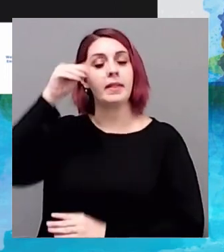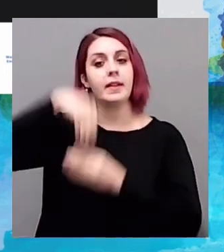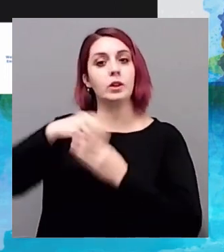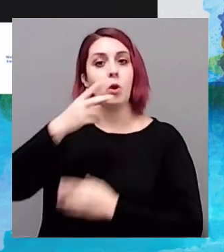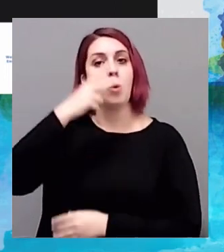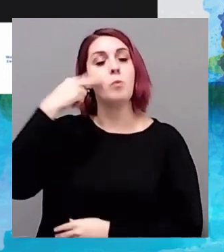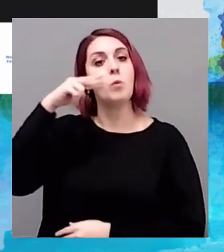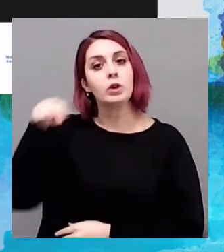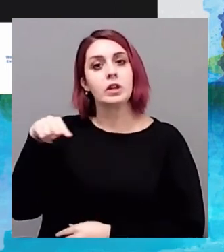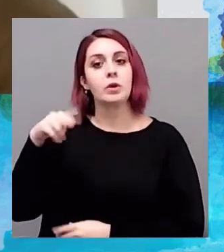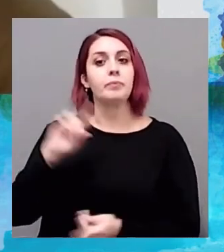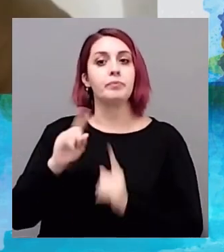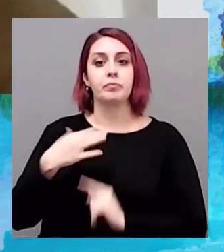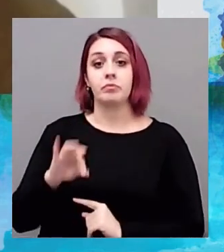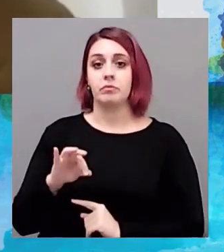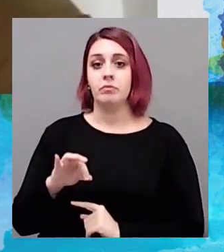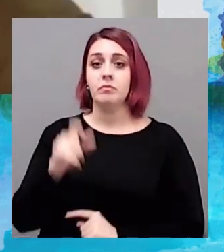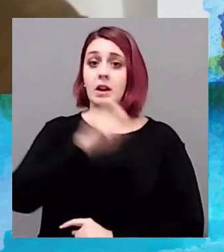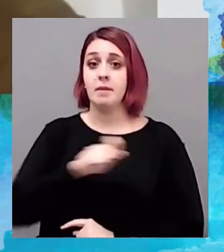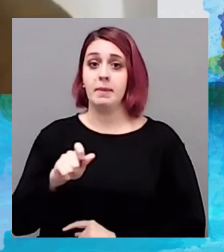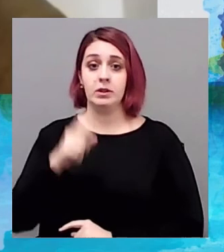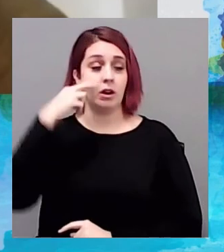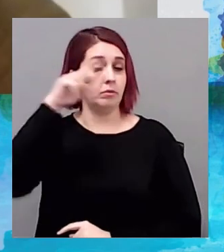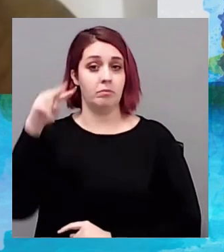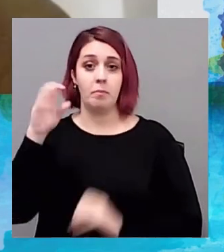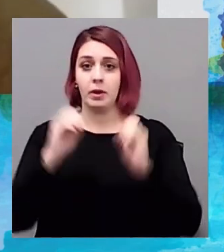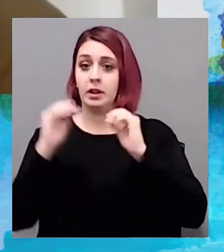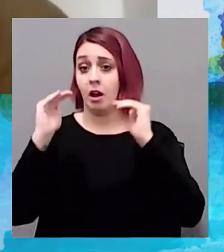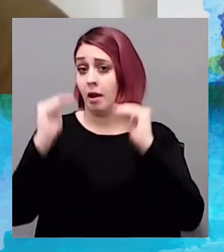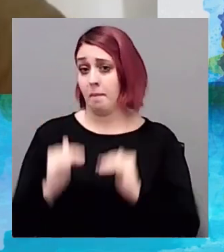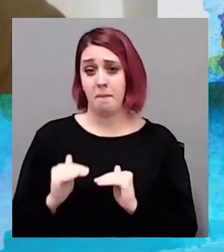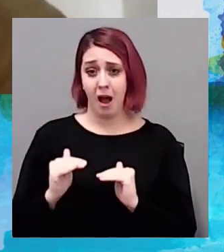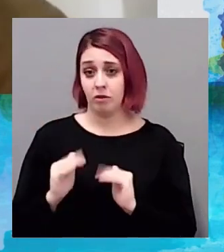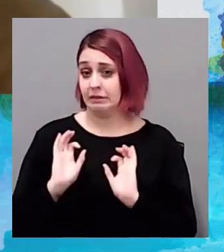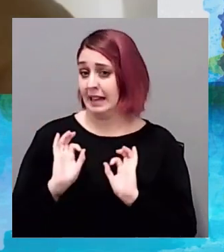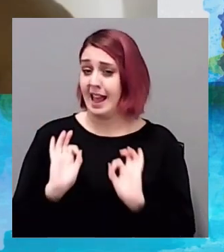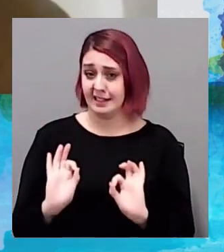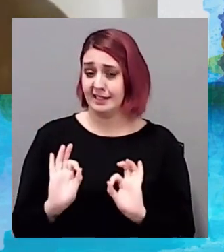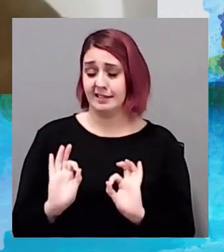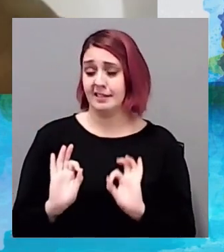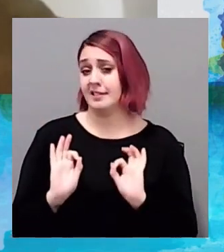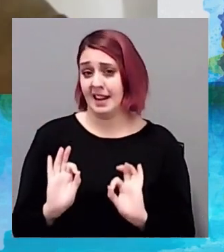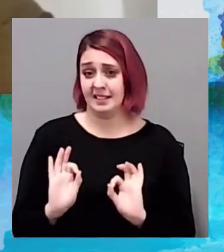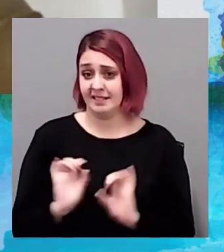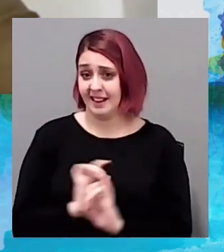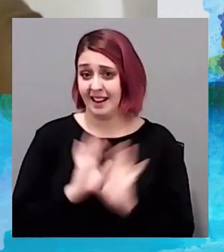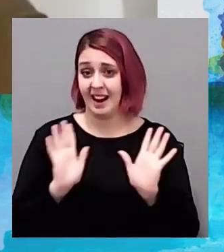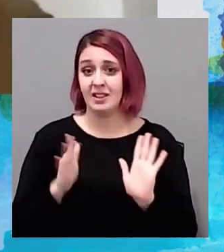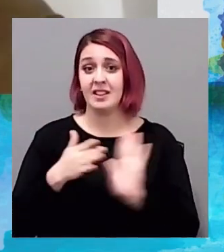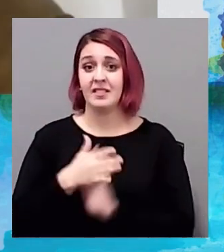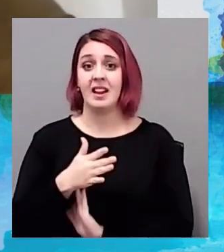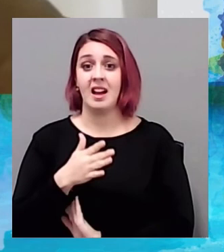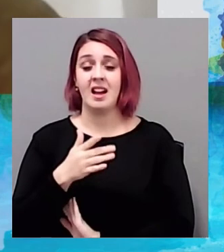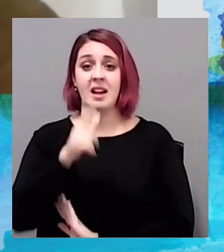that can be improved. And there's a low percentage of people who to actually go